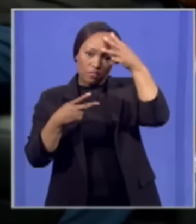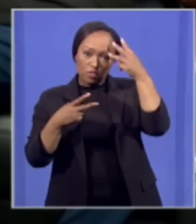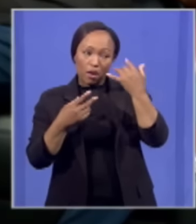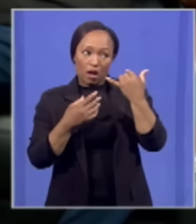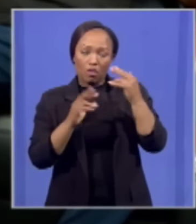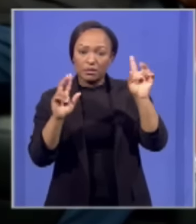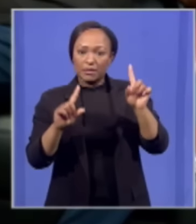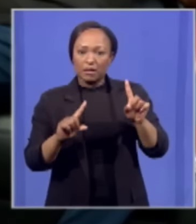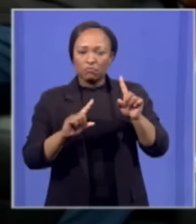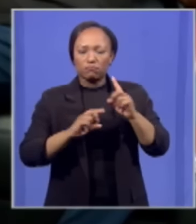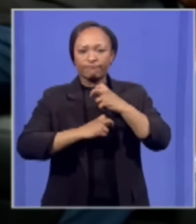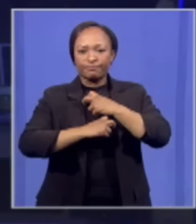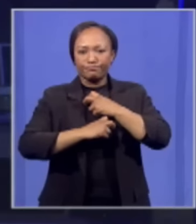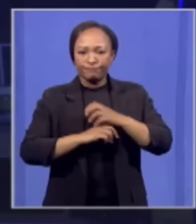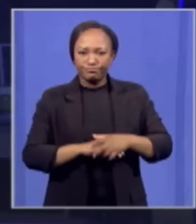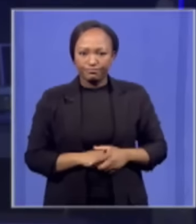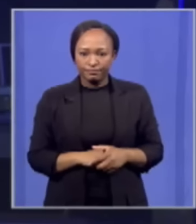a phomolo.